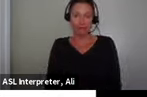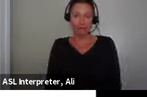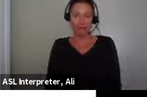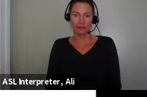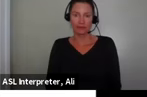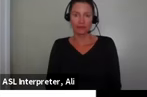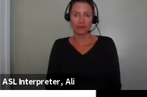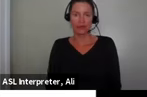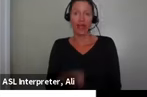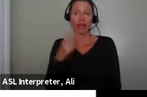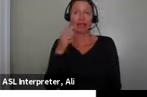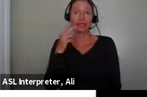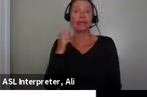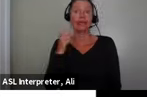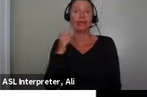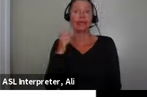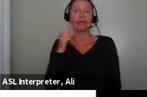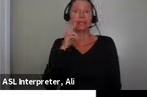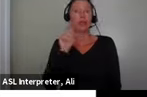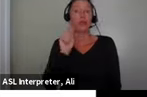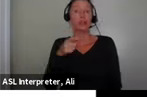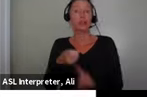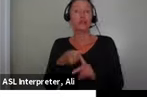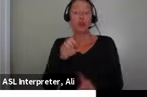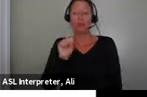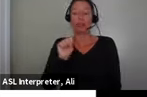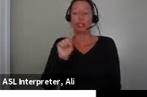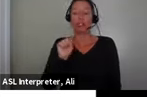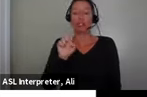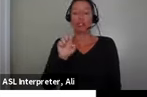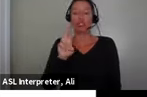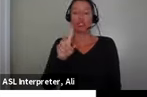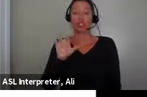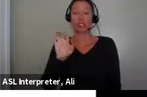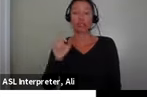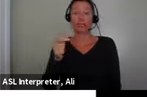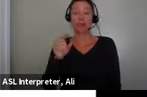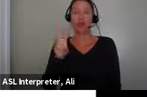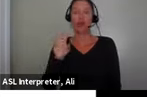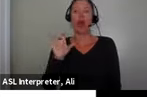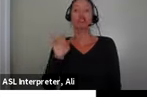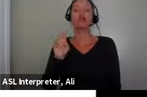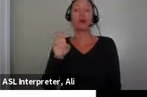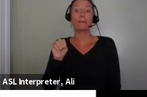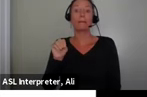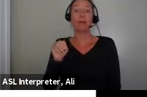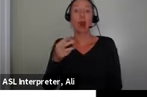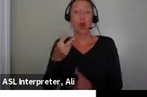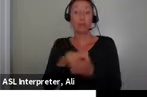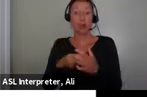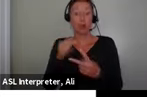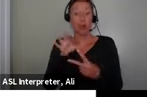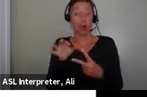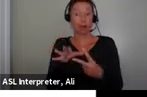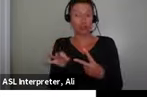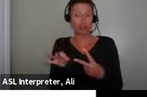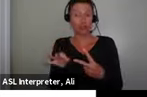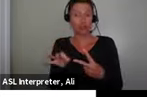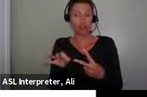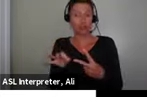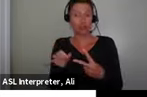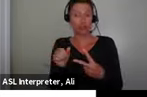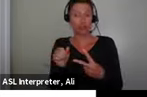I see a question from Sterling Wallstrom. Sterling asks, are both alternative routes considered to both be